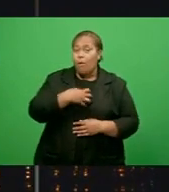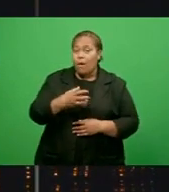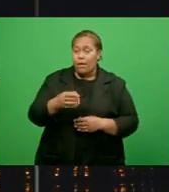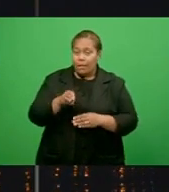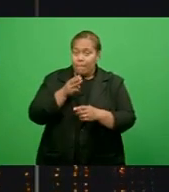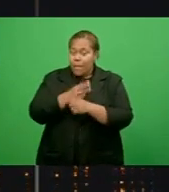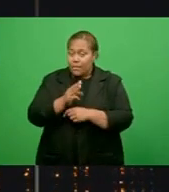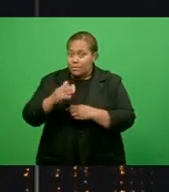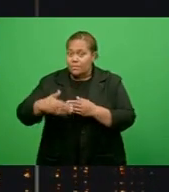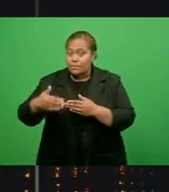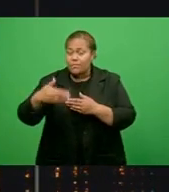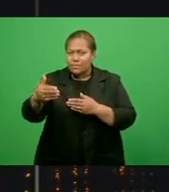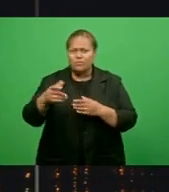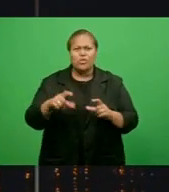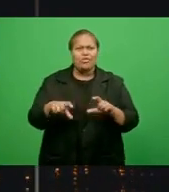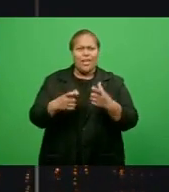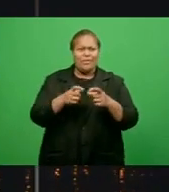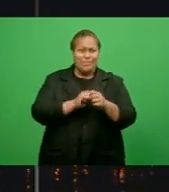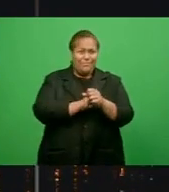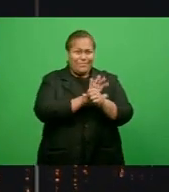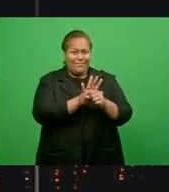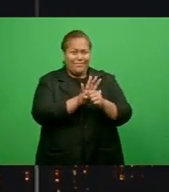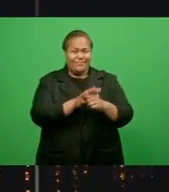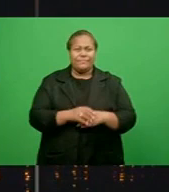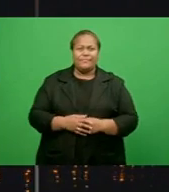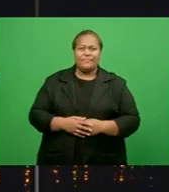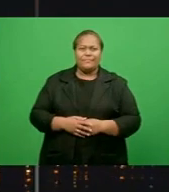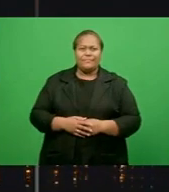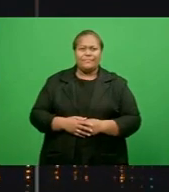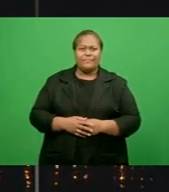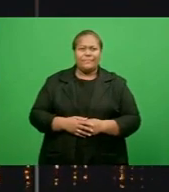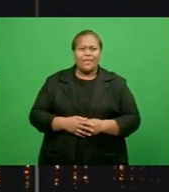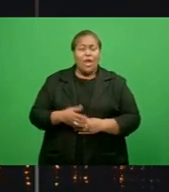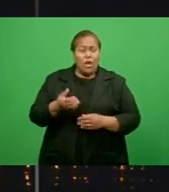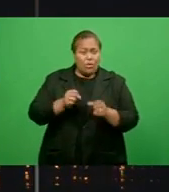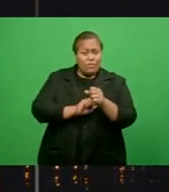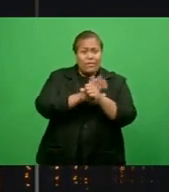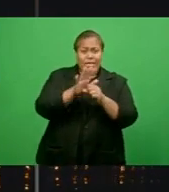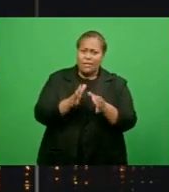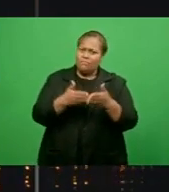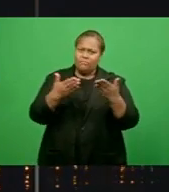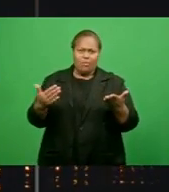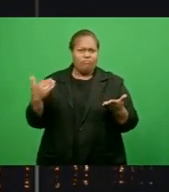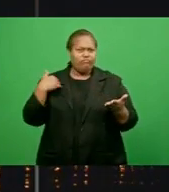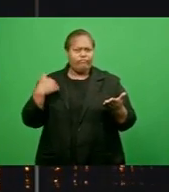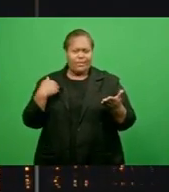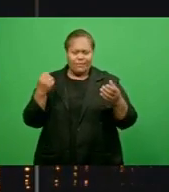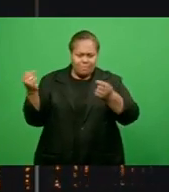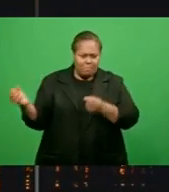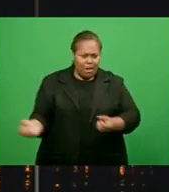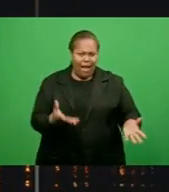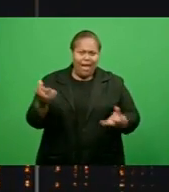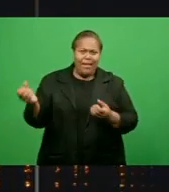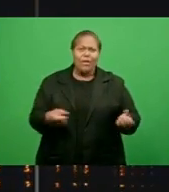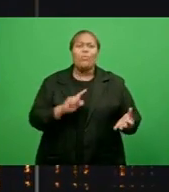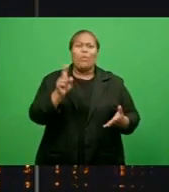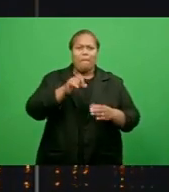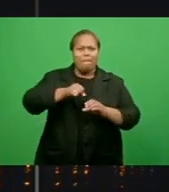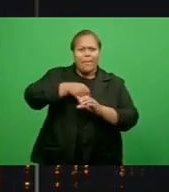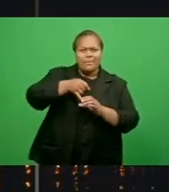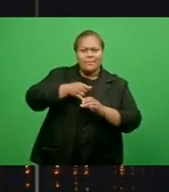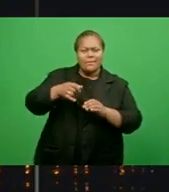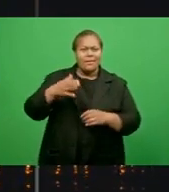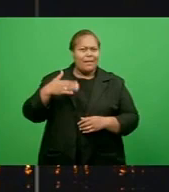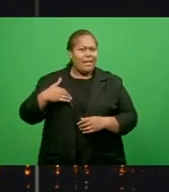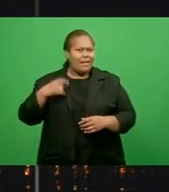to the current challenges of the pandemic. Kelly Vathala reports COVID-19 has affected the supply of medicine and healthcare services